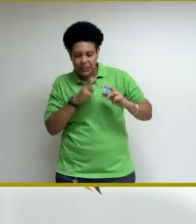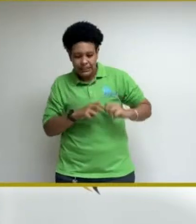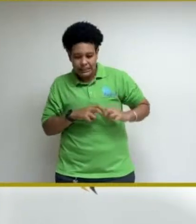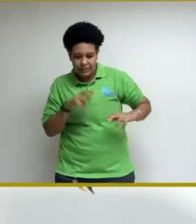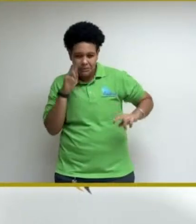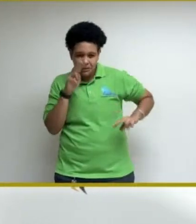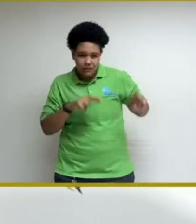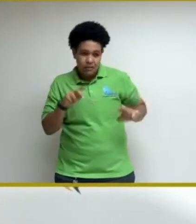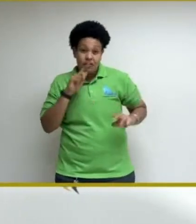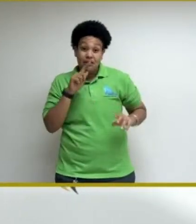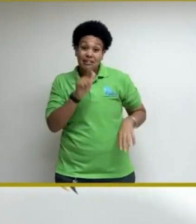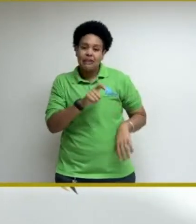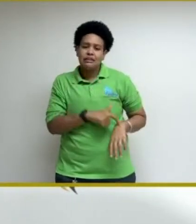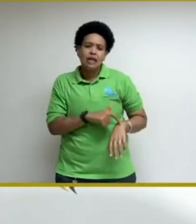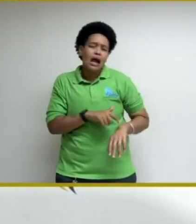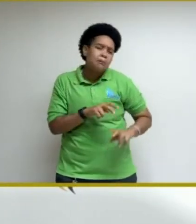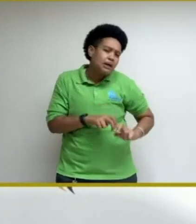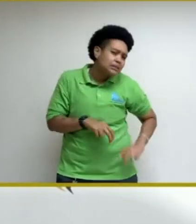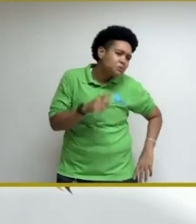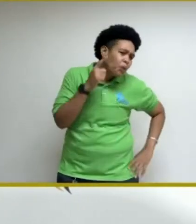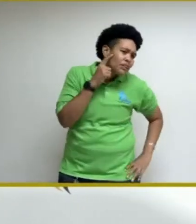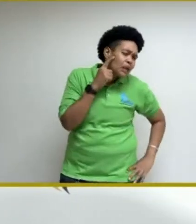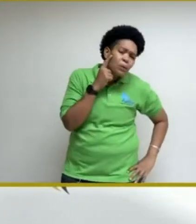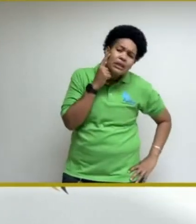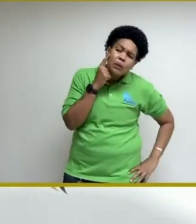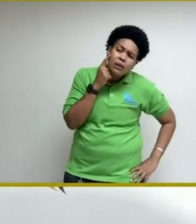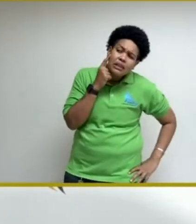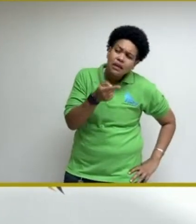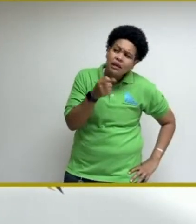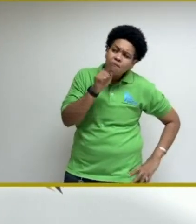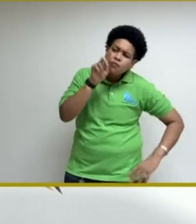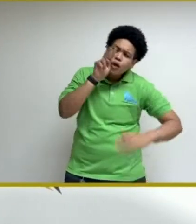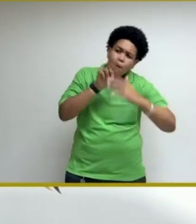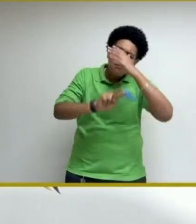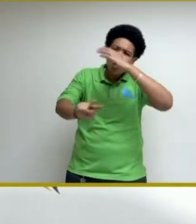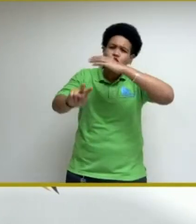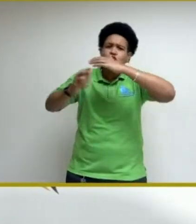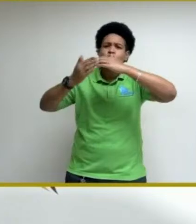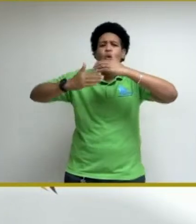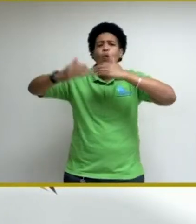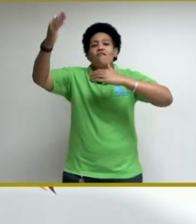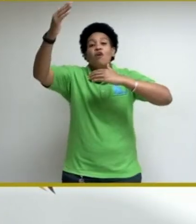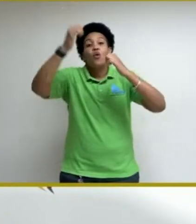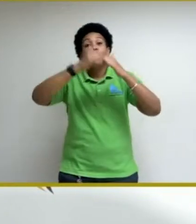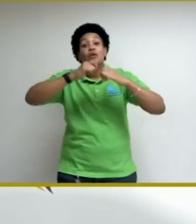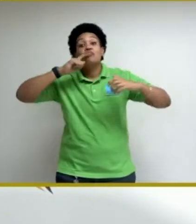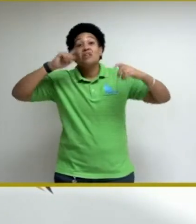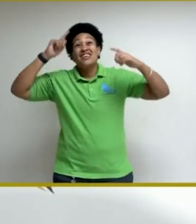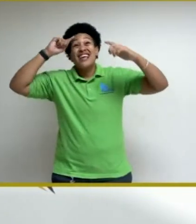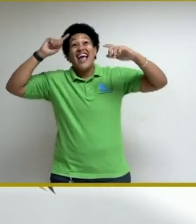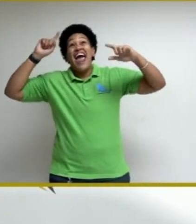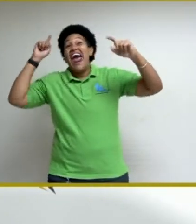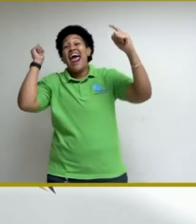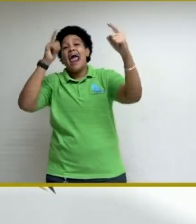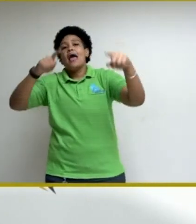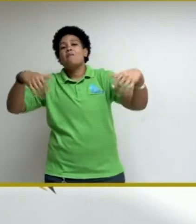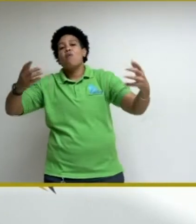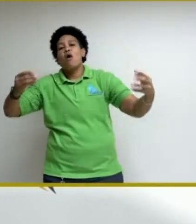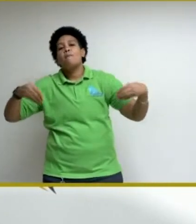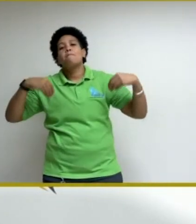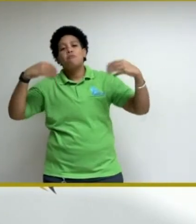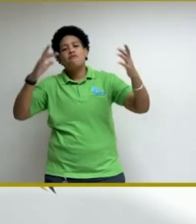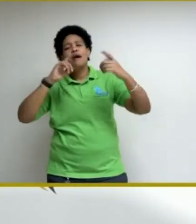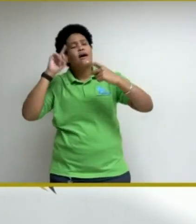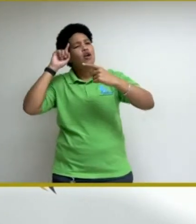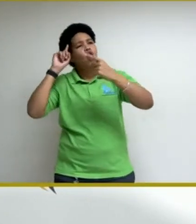assessment at a point in time, as well as projections going forward, with the ultimate aim being to provide the